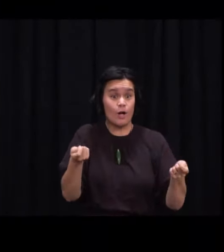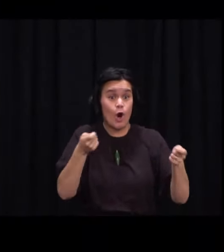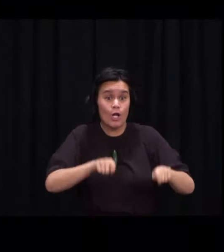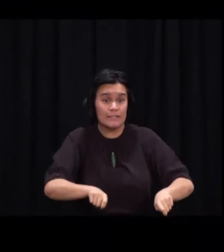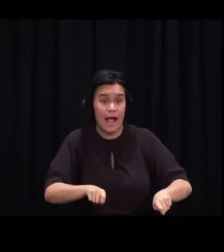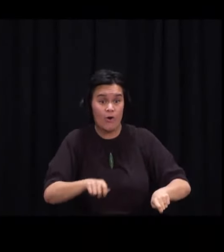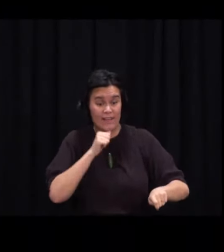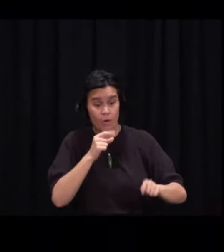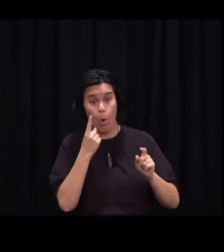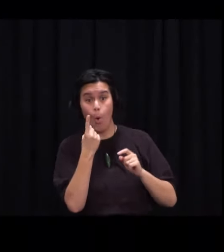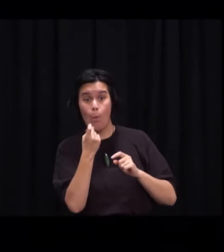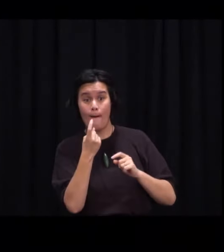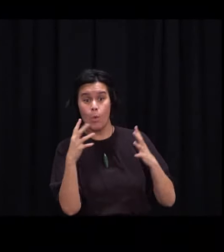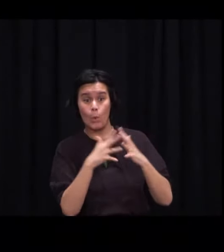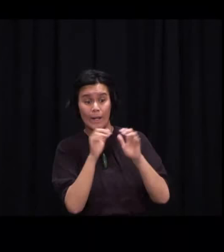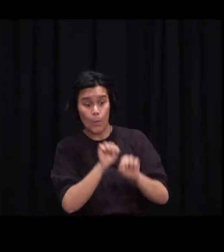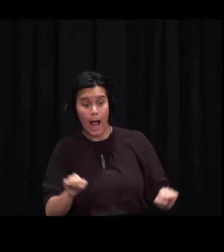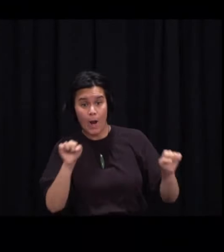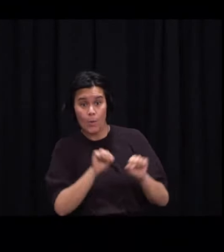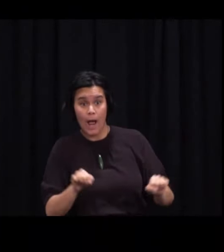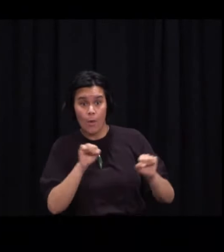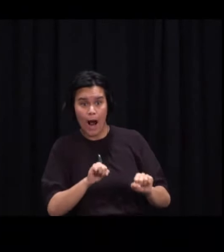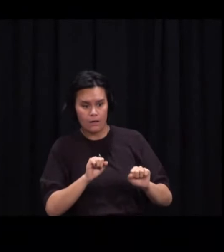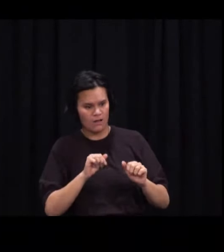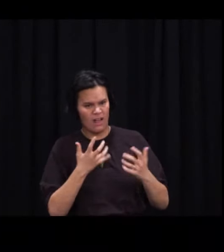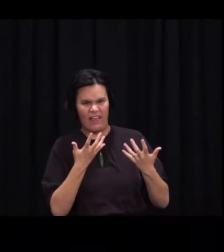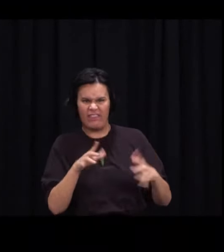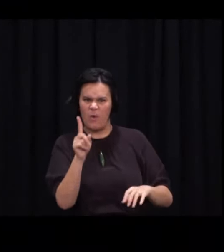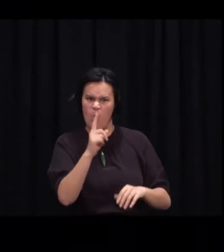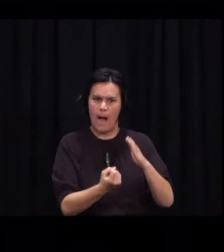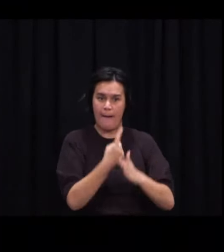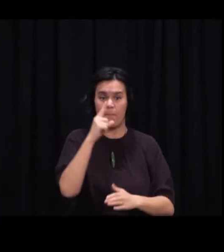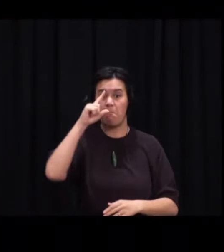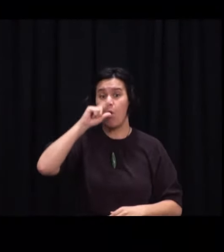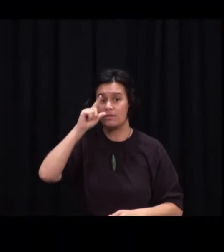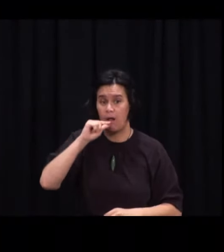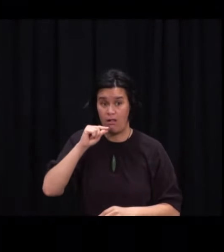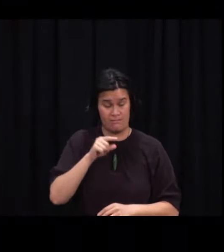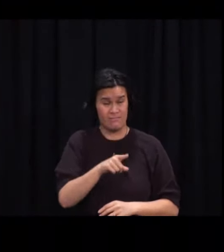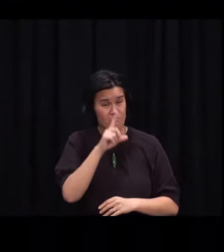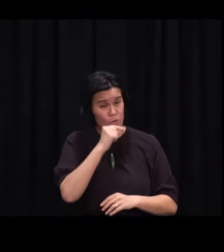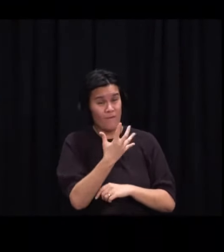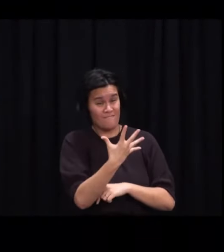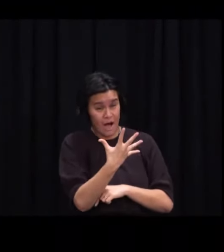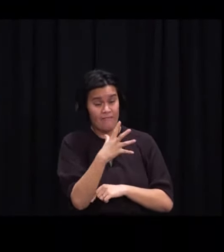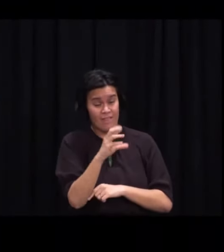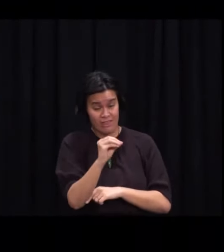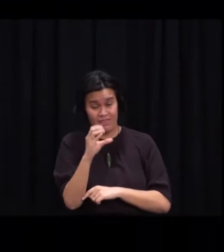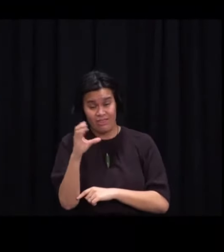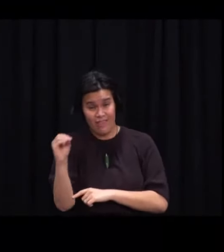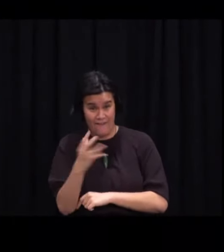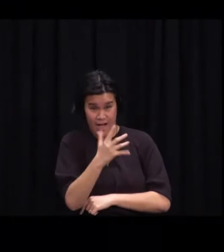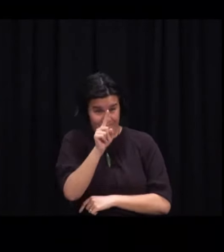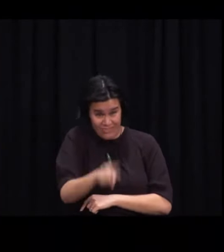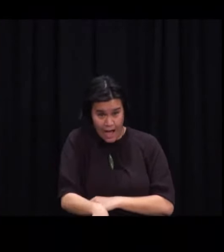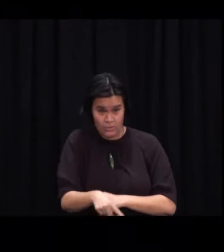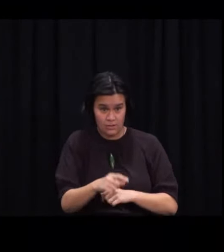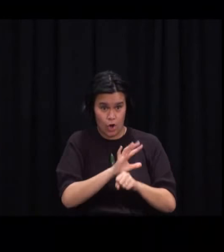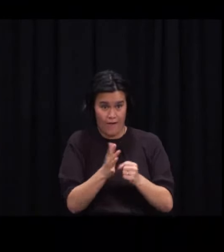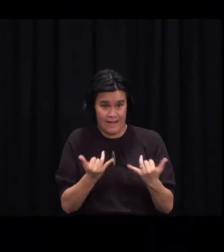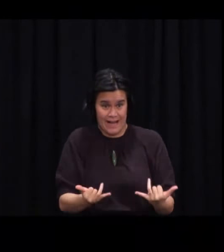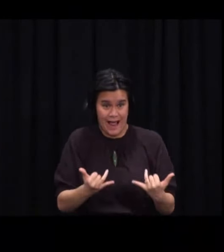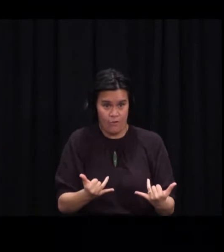now. So to everyone, but especially Auckland, thank you for acting quickly and for persevering. We know